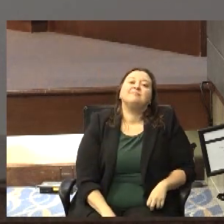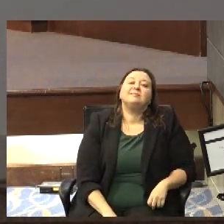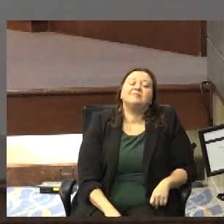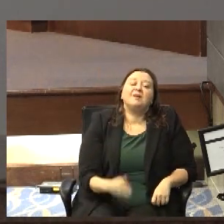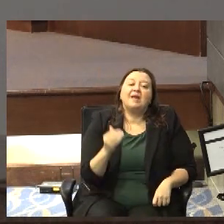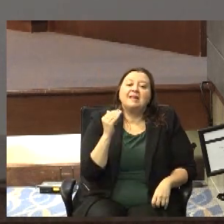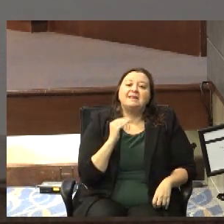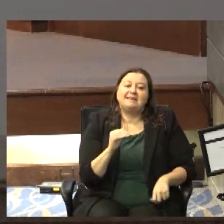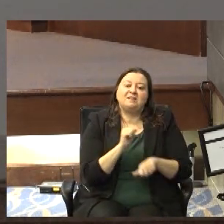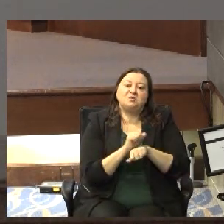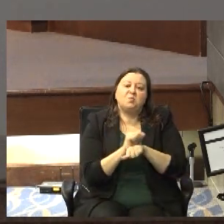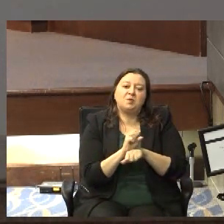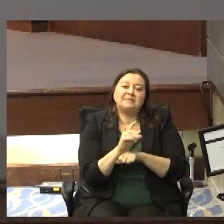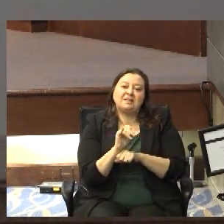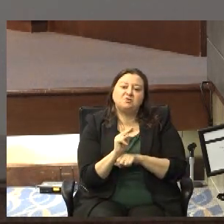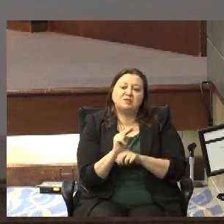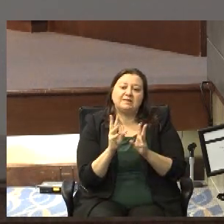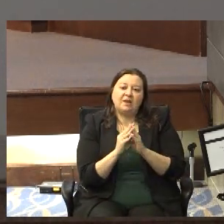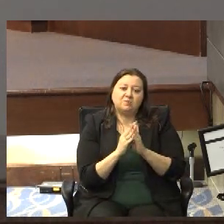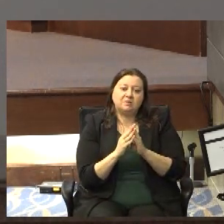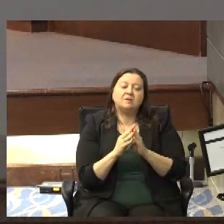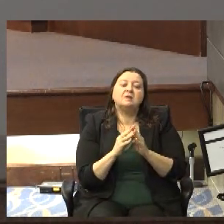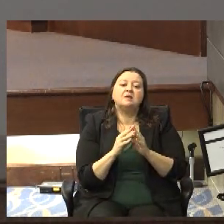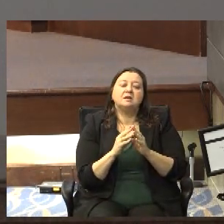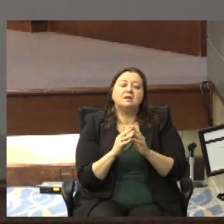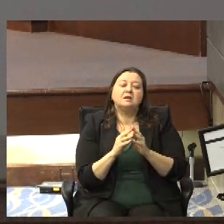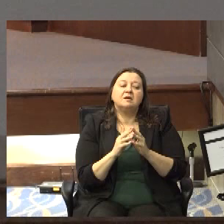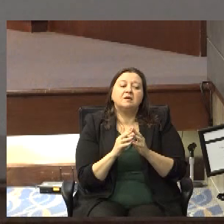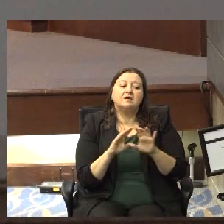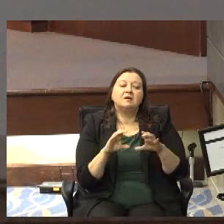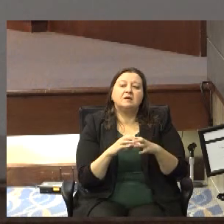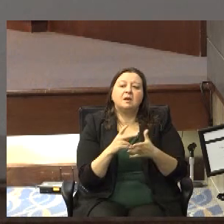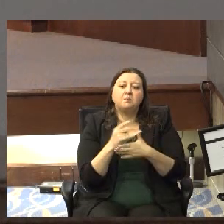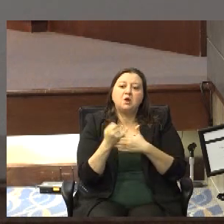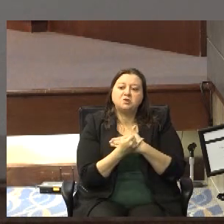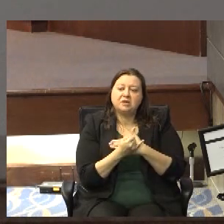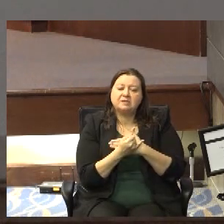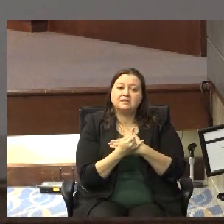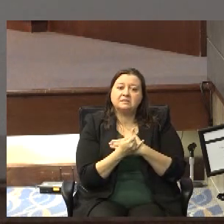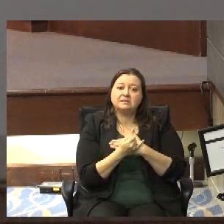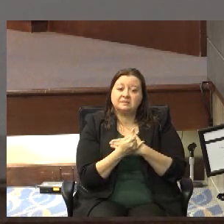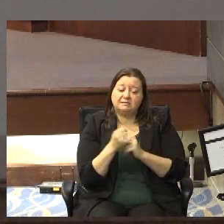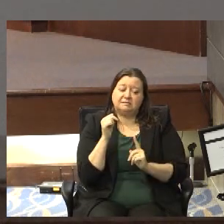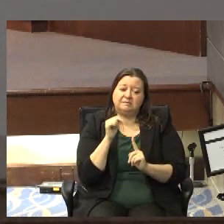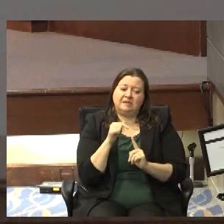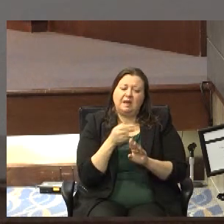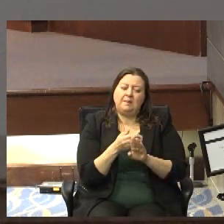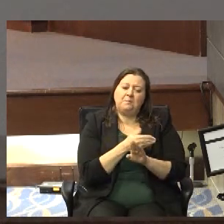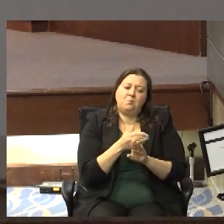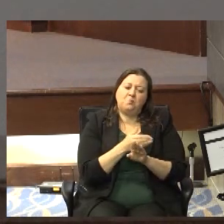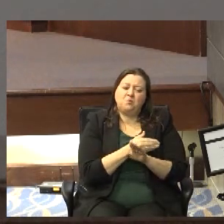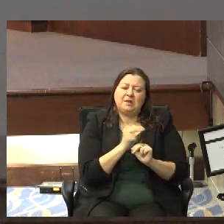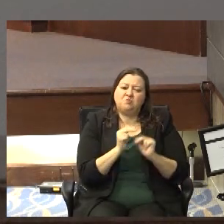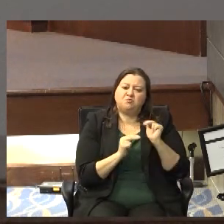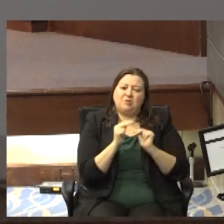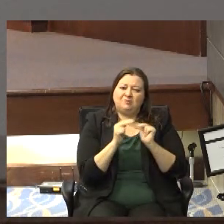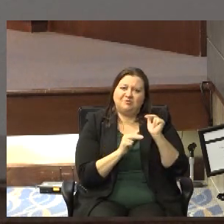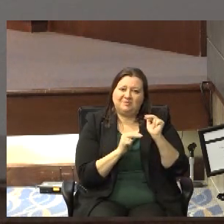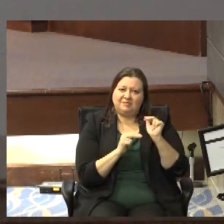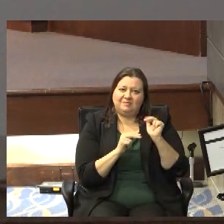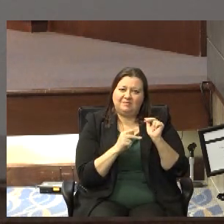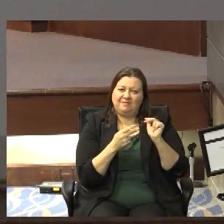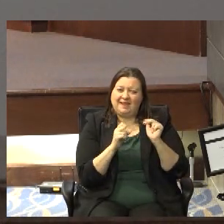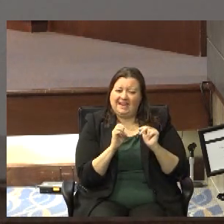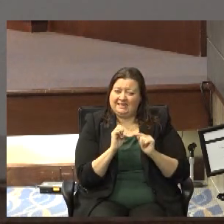Our next work session council is going to be the a project that it's pre-construction phase. Well, let's